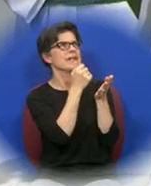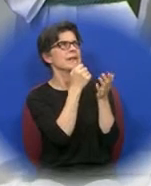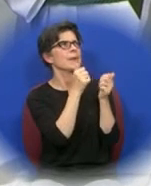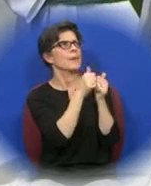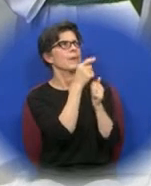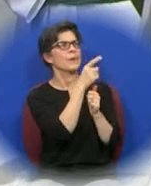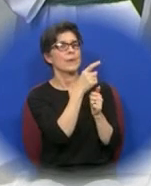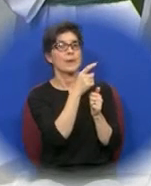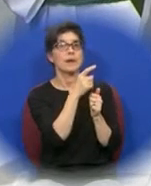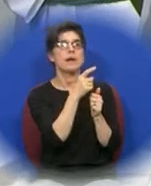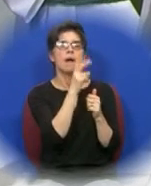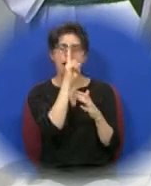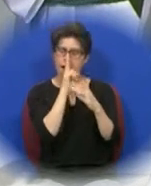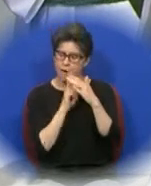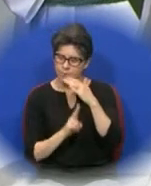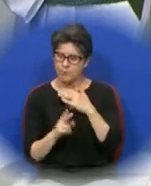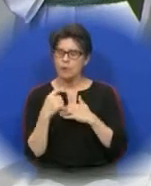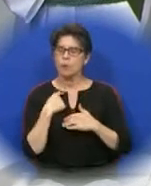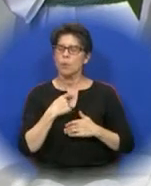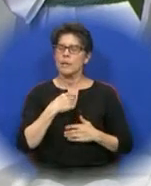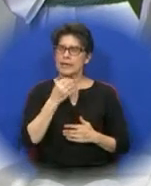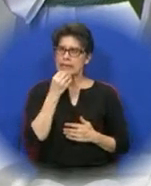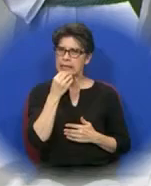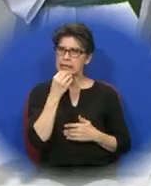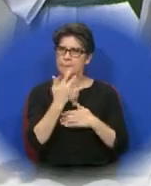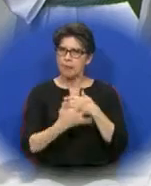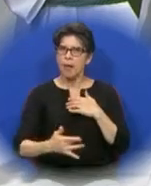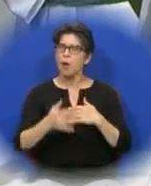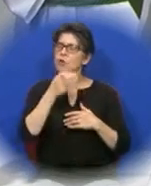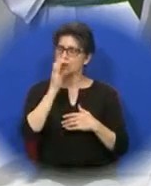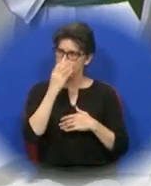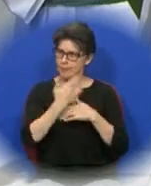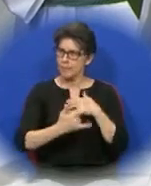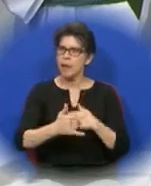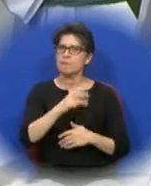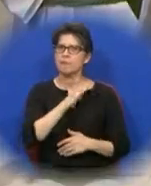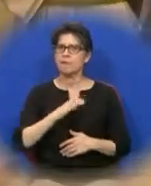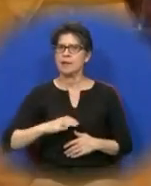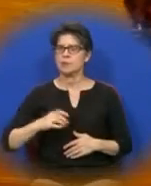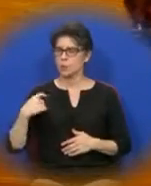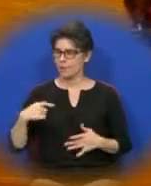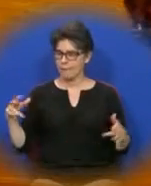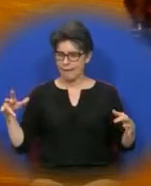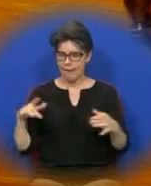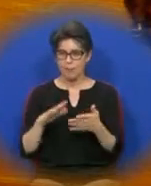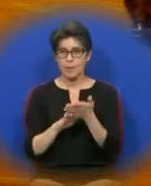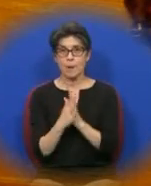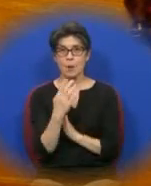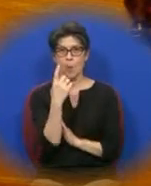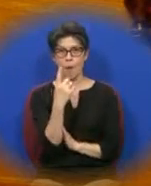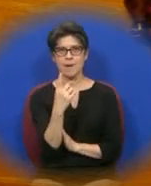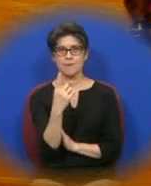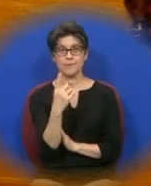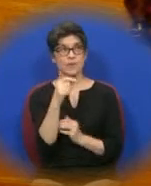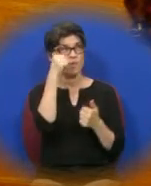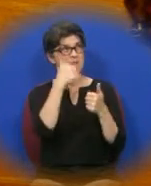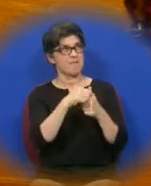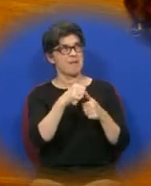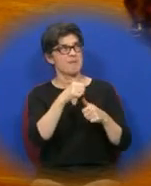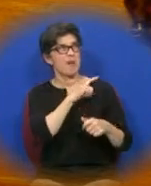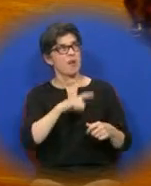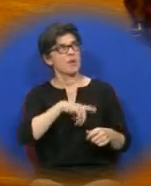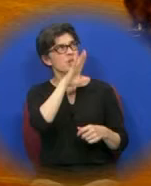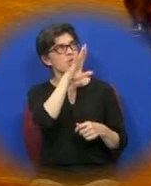of the body and blood of Christ, we may be gathered into one by the Holy Spirit. Remember, Lord, your church spread throughout the